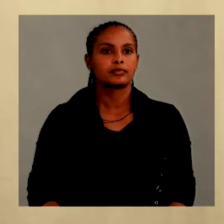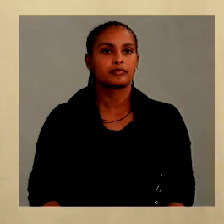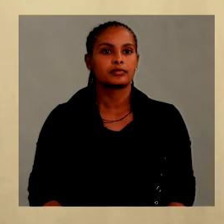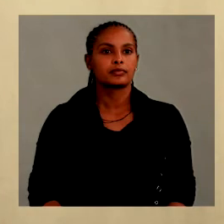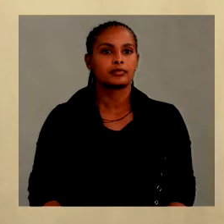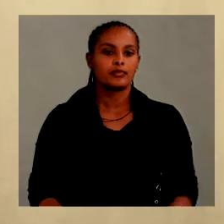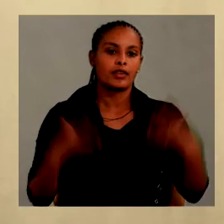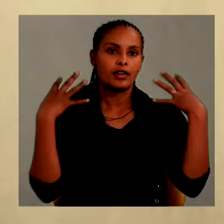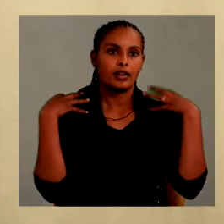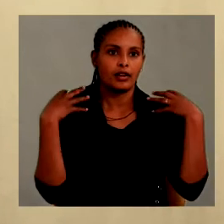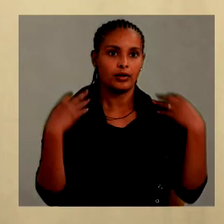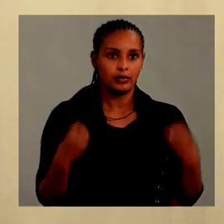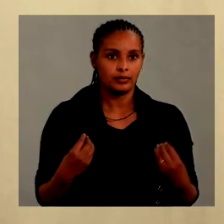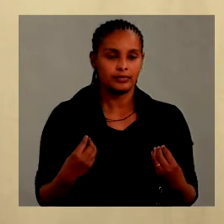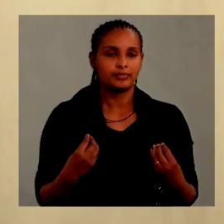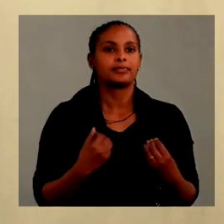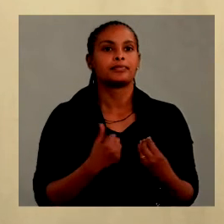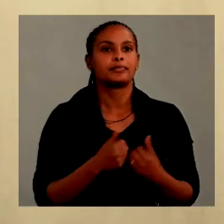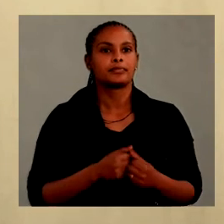Hello,